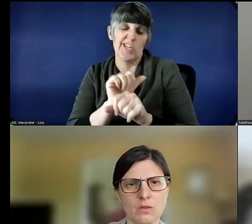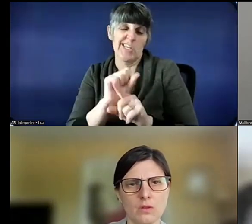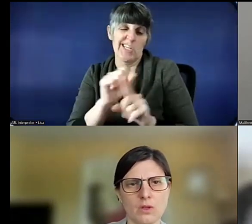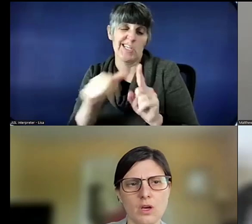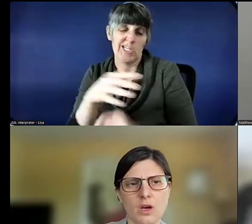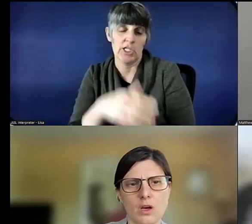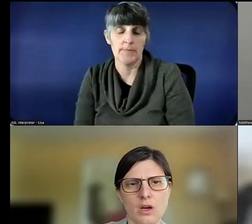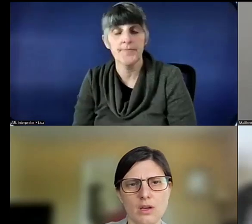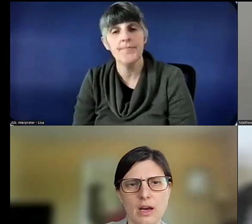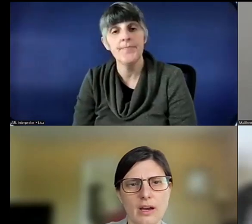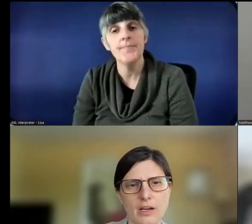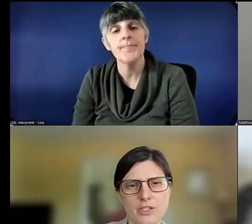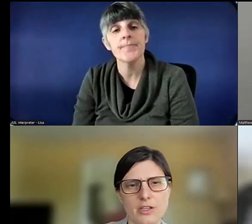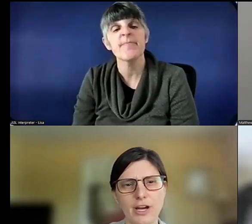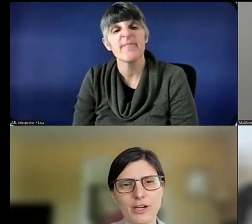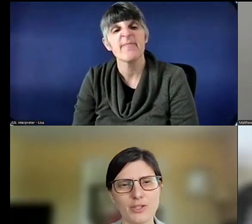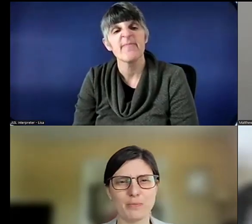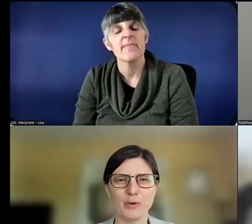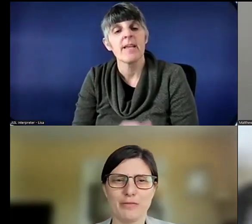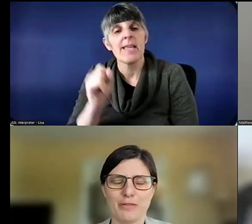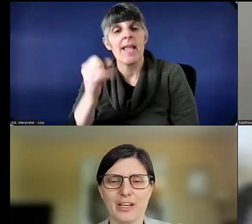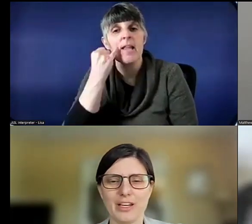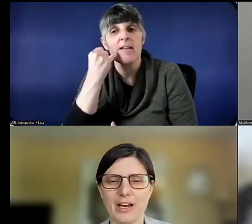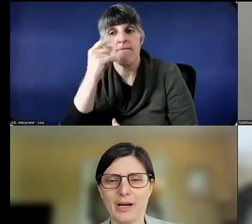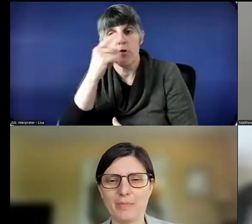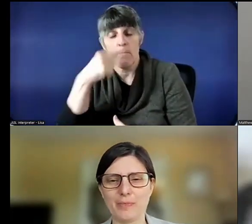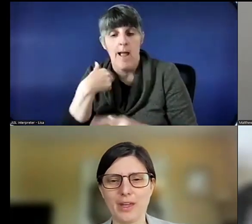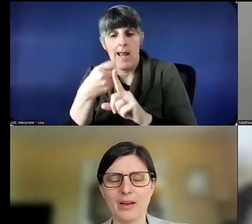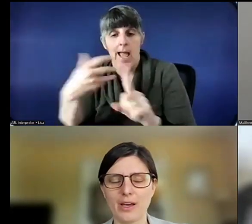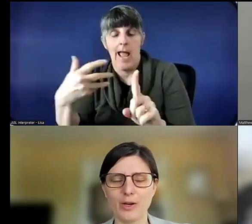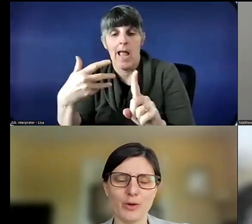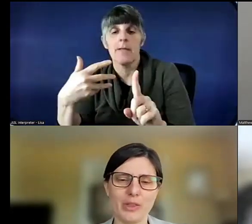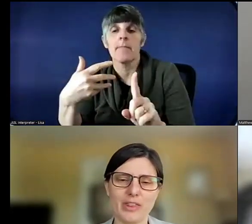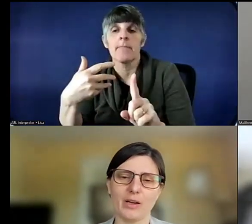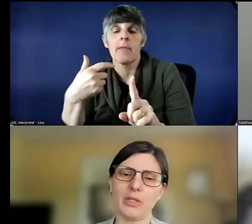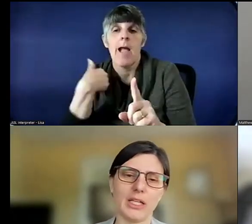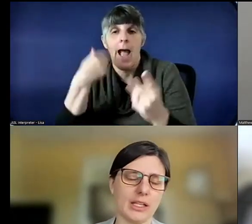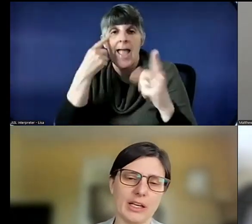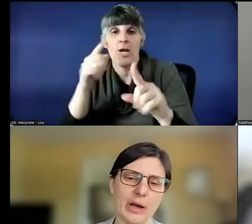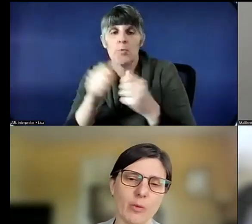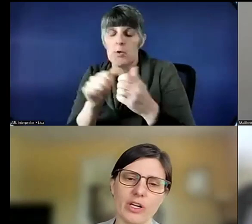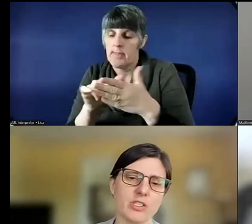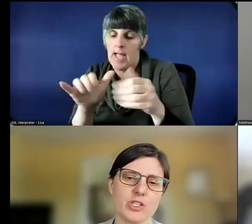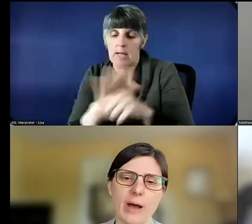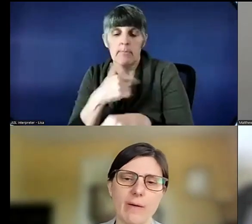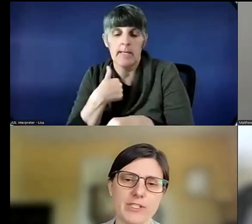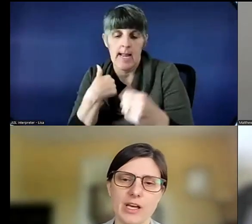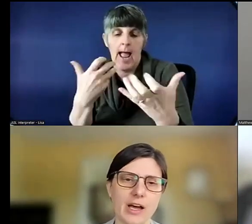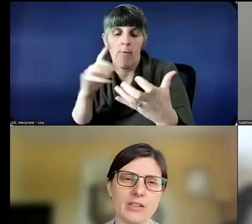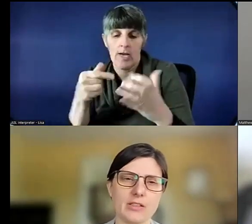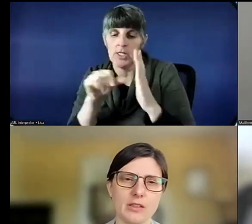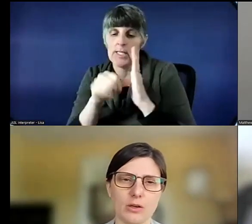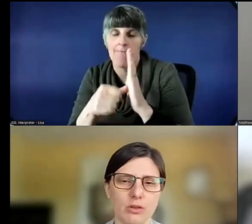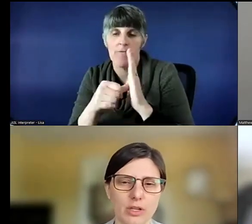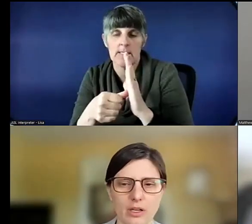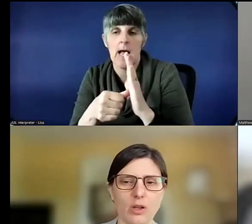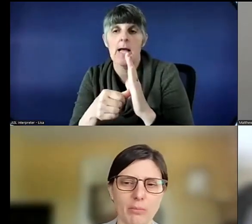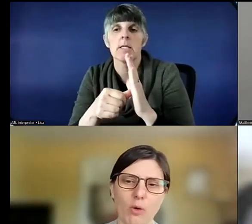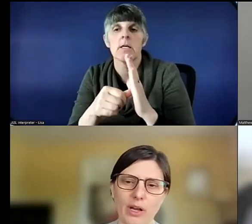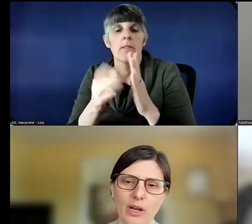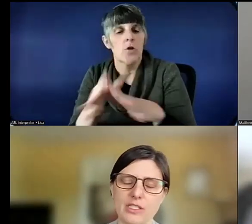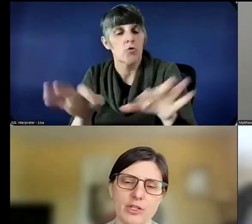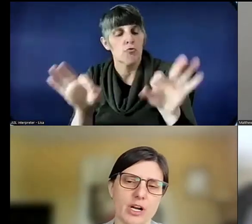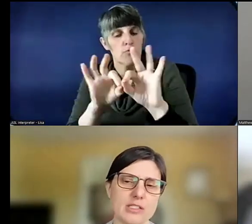conditions. Yeah, and if I could just briefly, I agree with that completely. And I wanted to just emphasize the